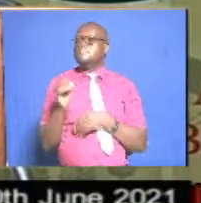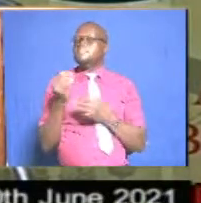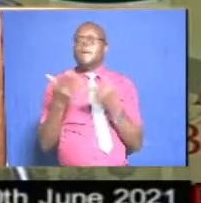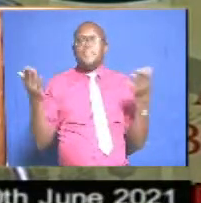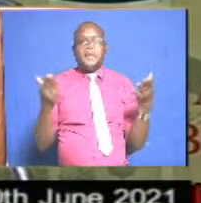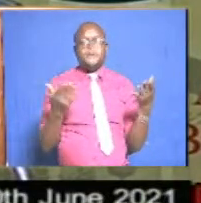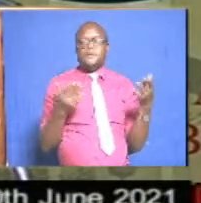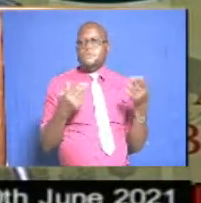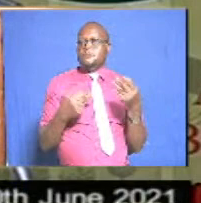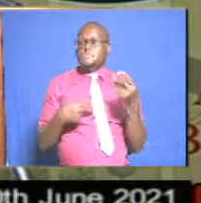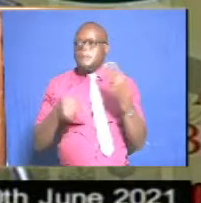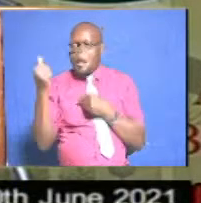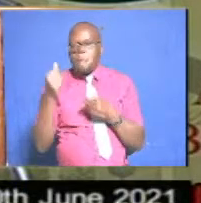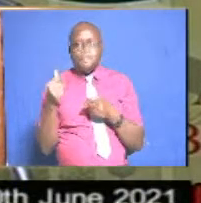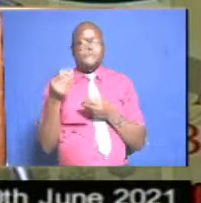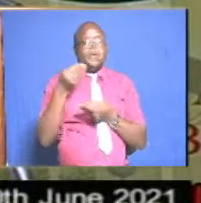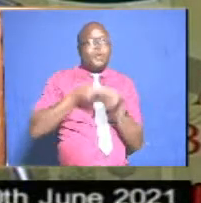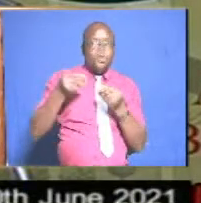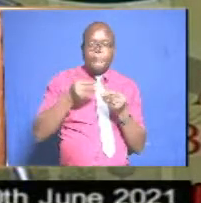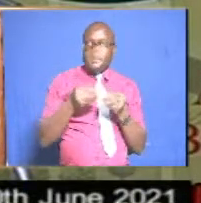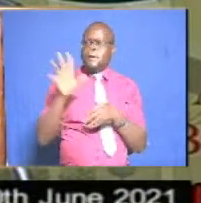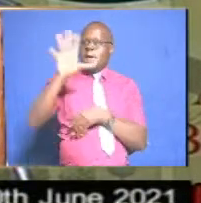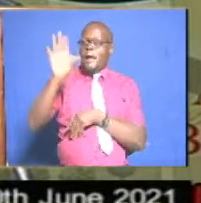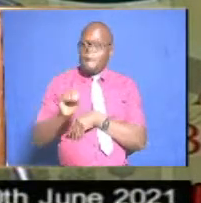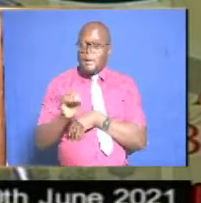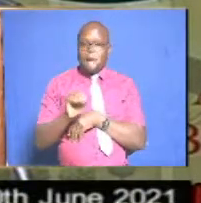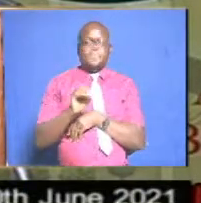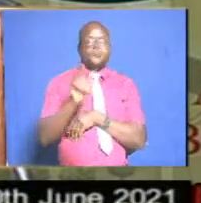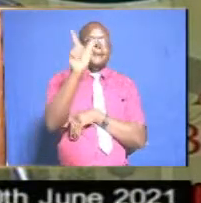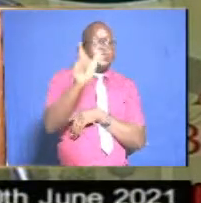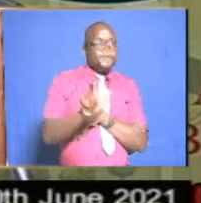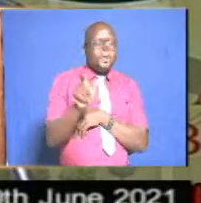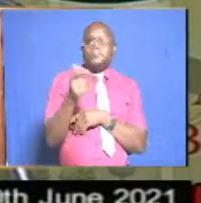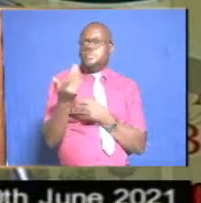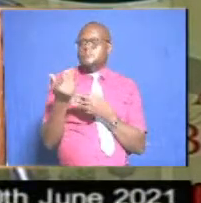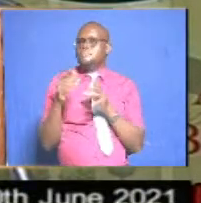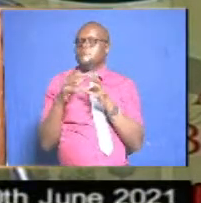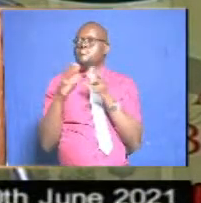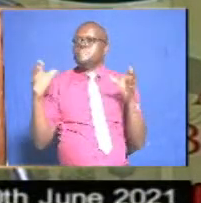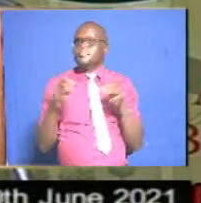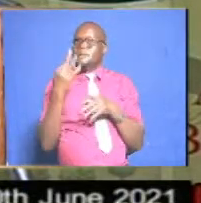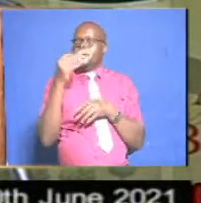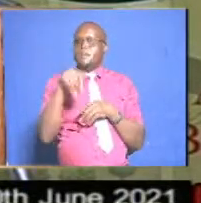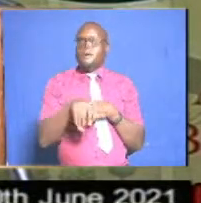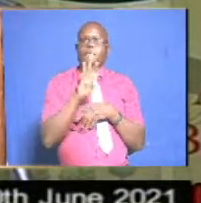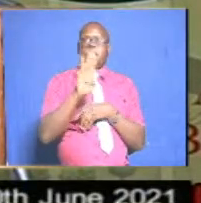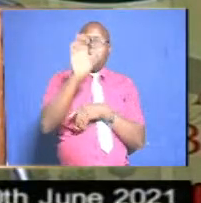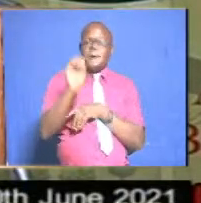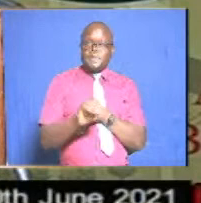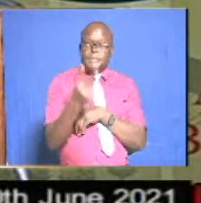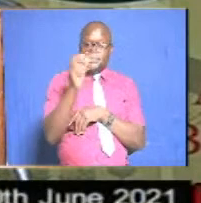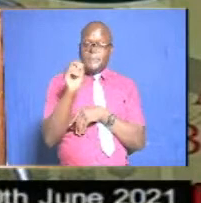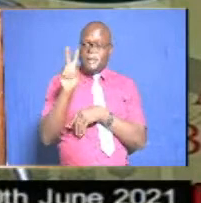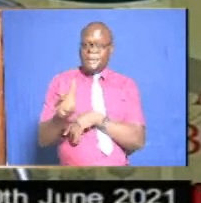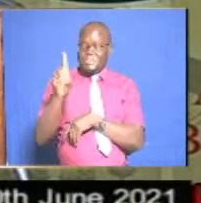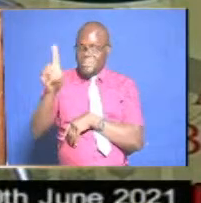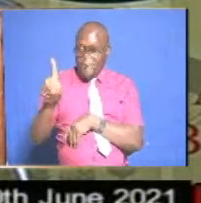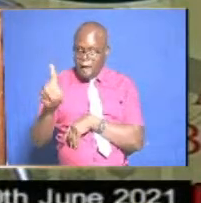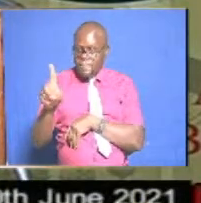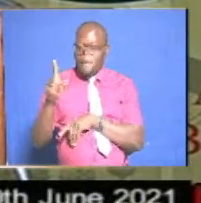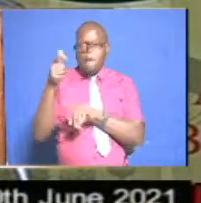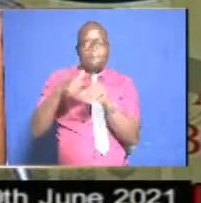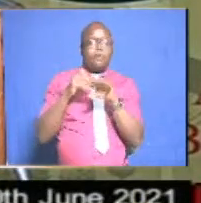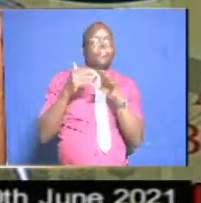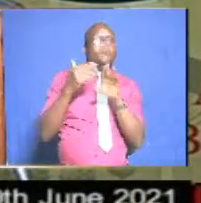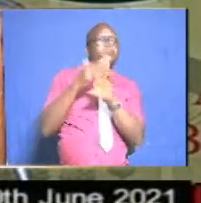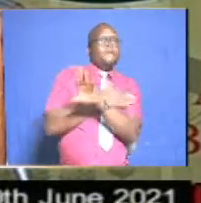prices, economic growth in the sub-Saharan Africa region is projected to expand by 3.4% in 2021 from a contraction